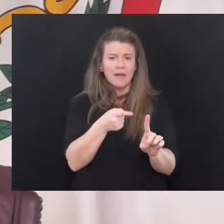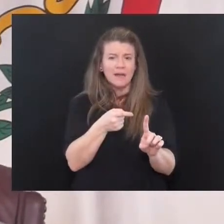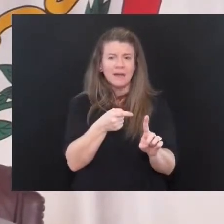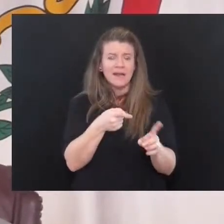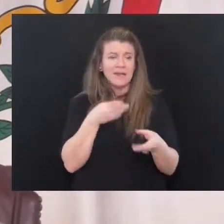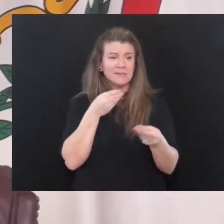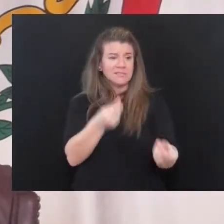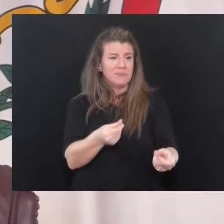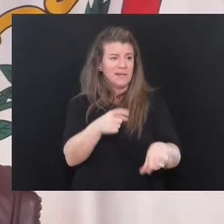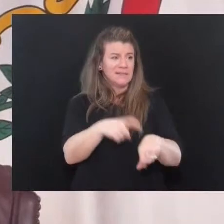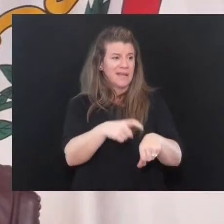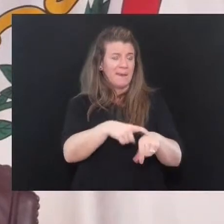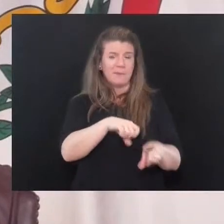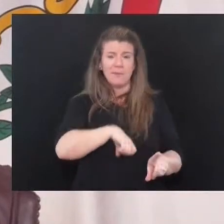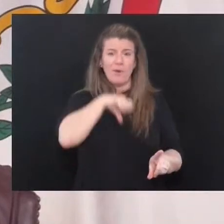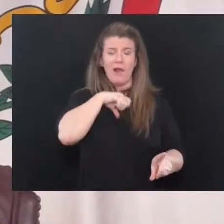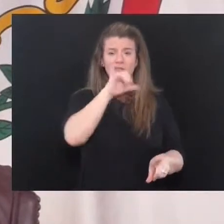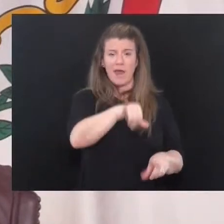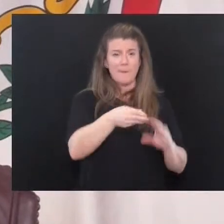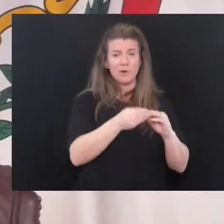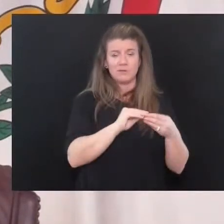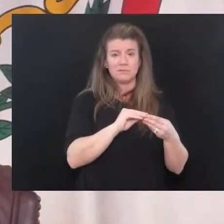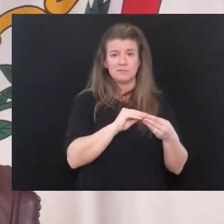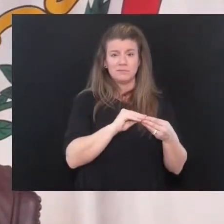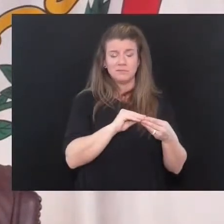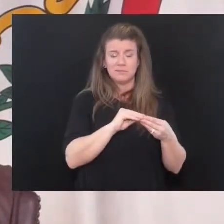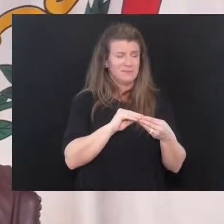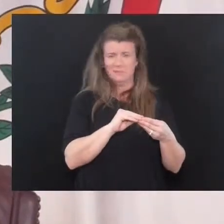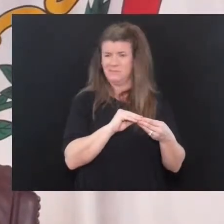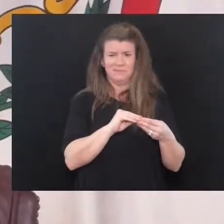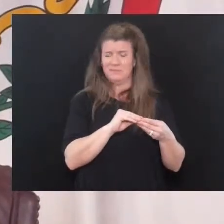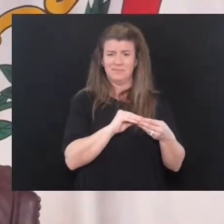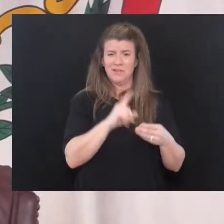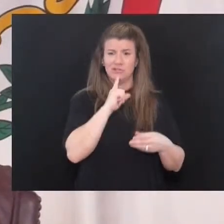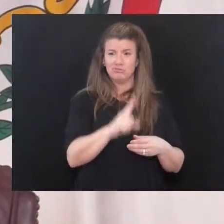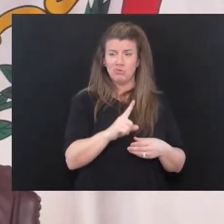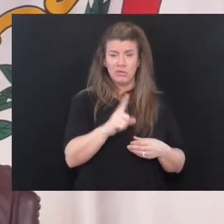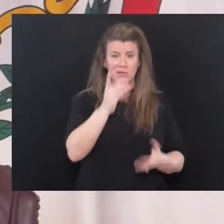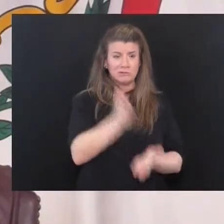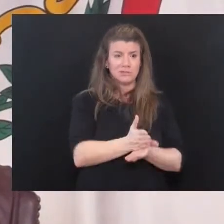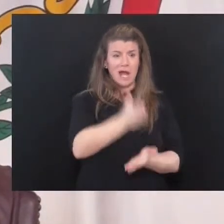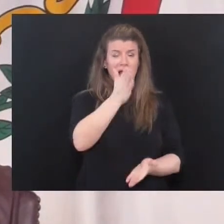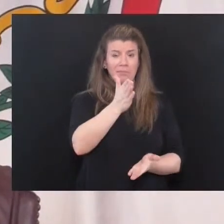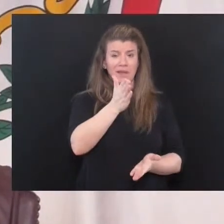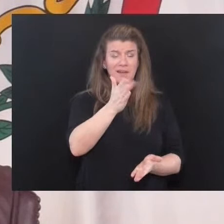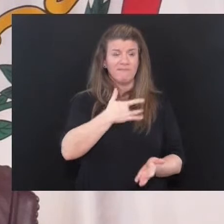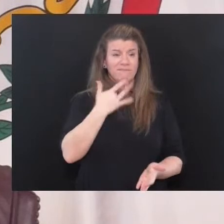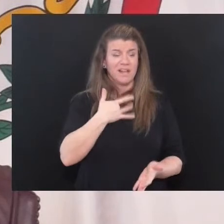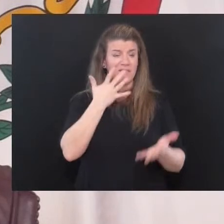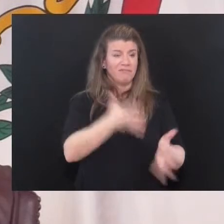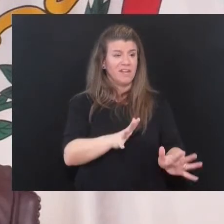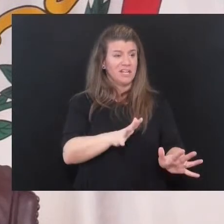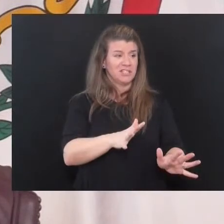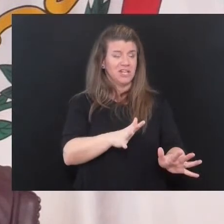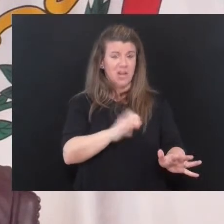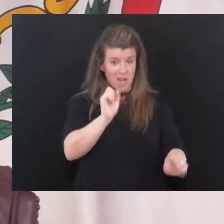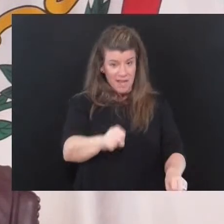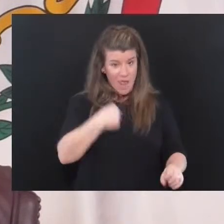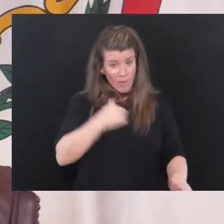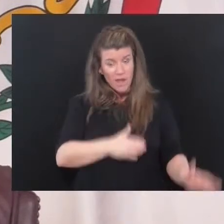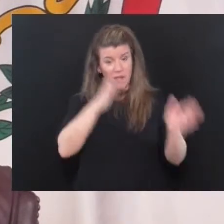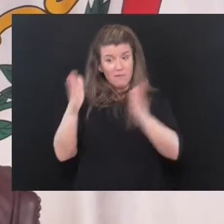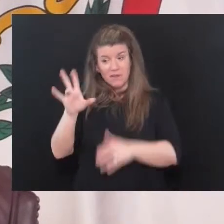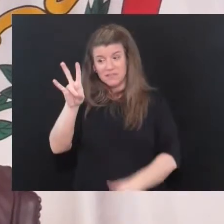being proud that we got 60%. And there's no point in really truly stopping at the hopes of being at 75%.